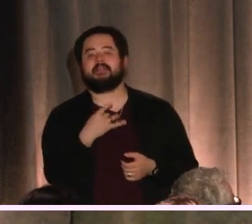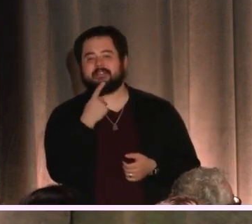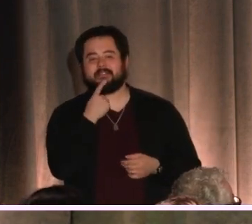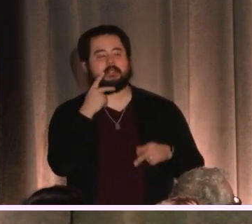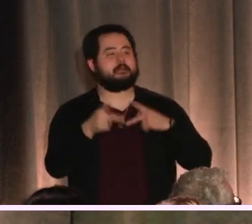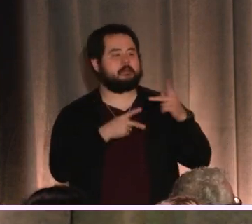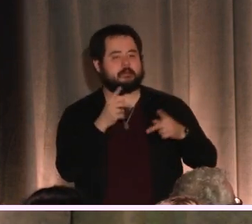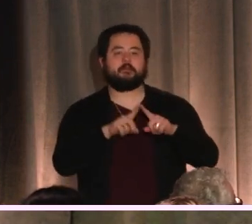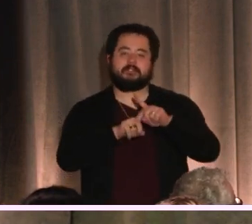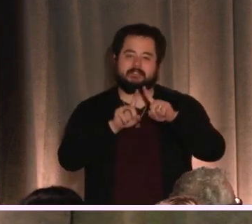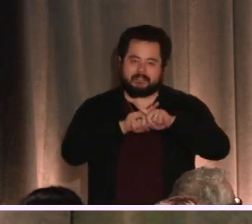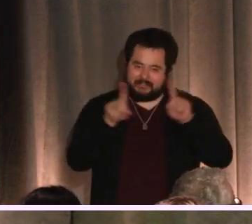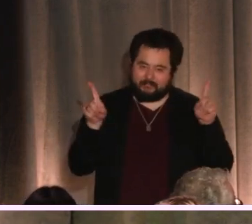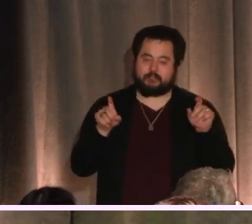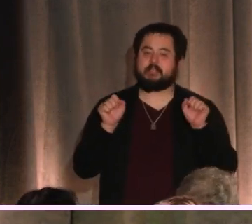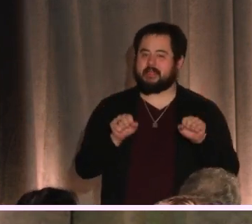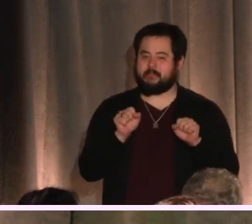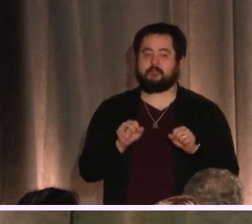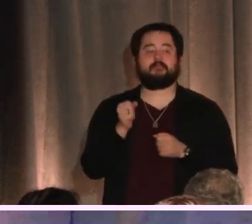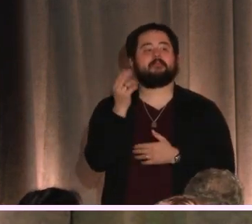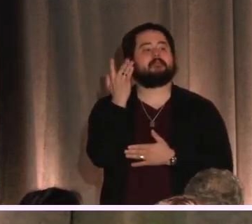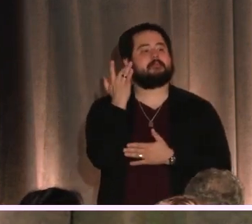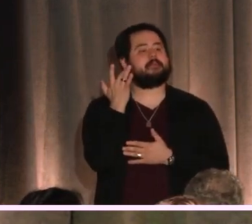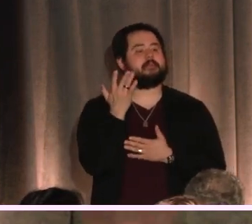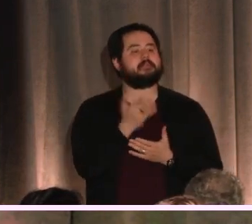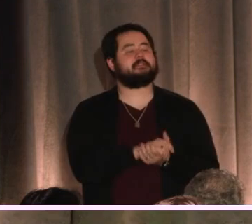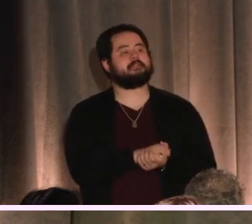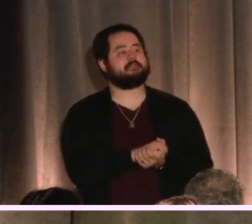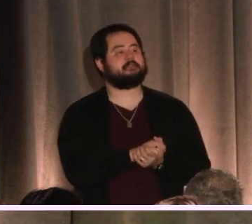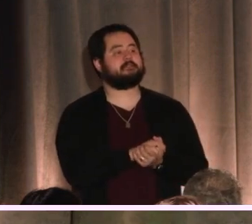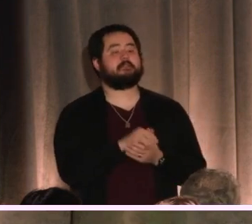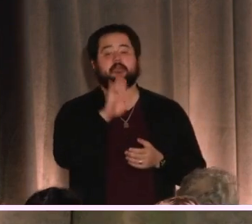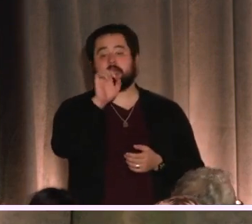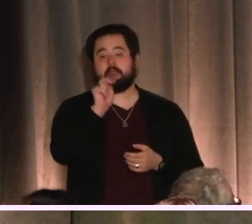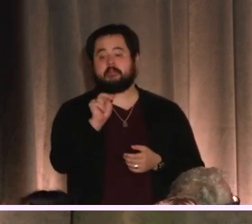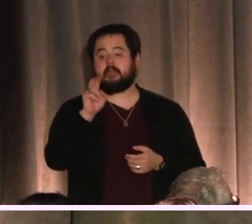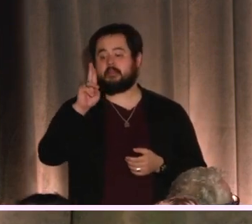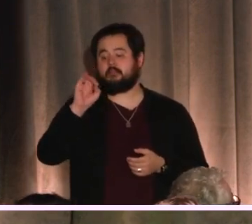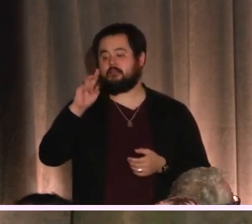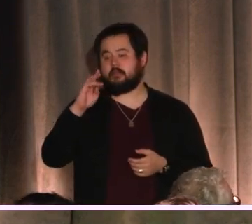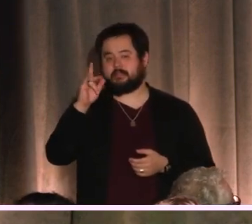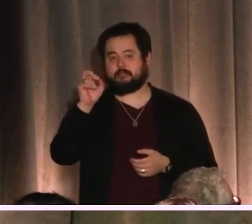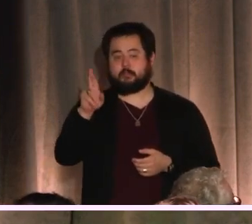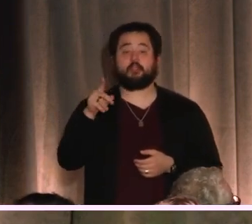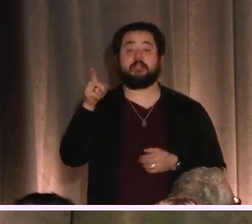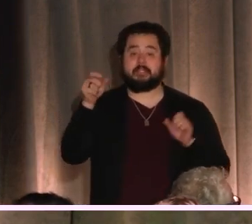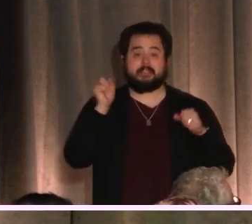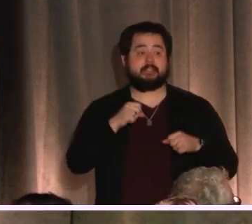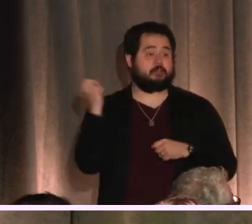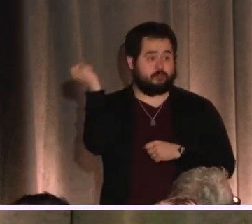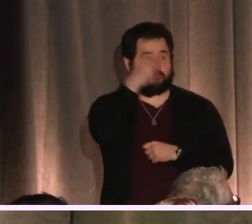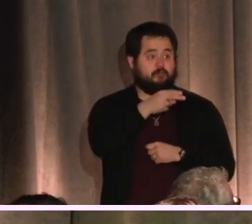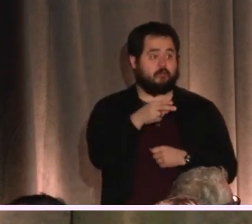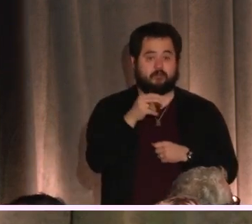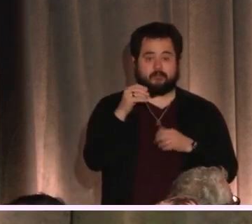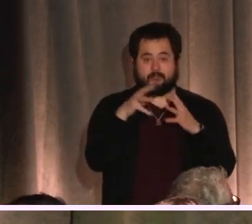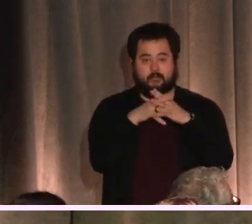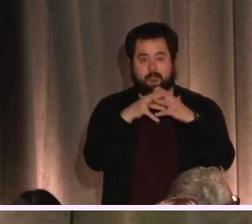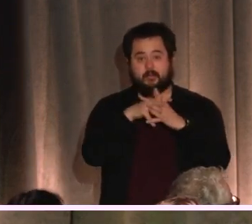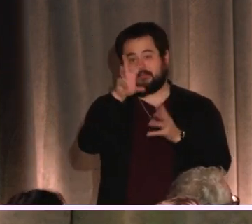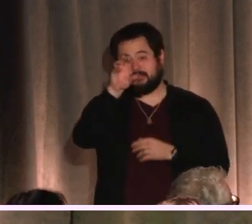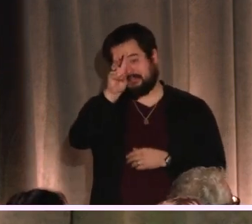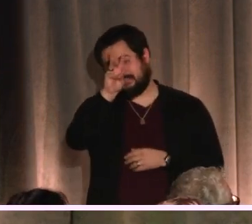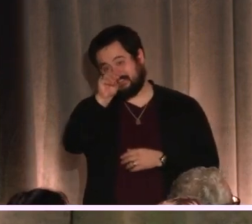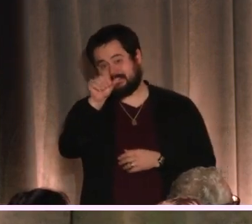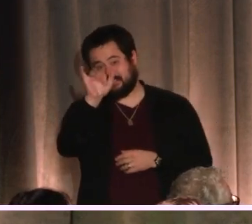are differently abled, because Ben Roethlisberger can throw a football 60 yards. Can you do that?